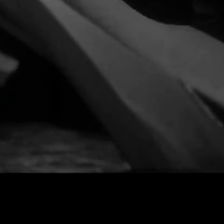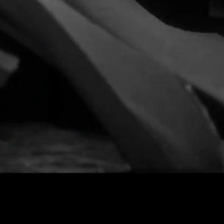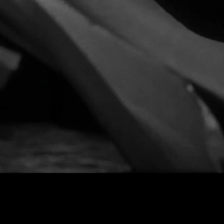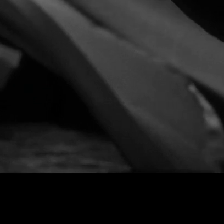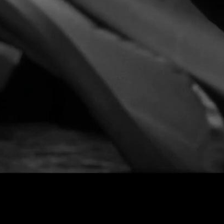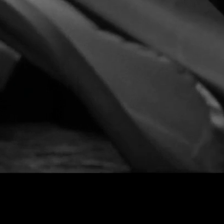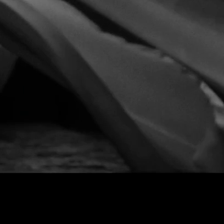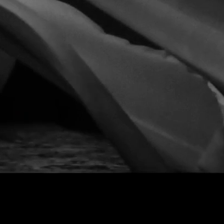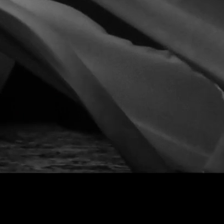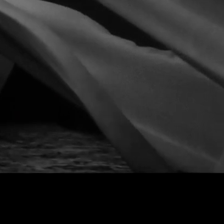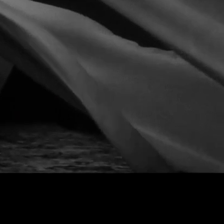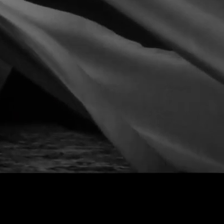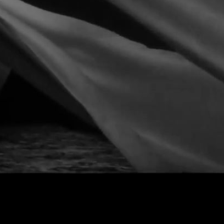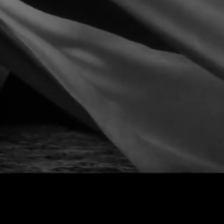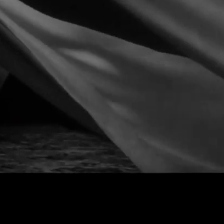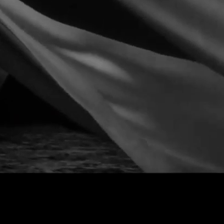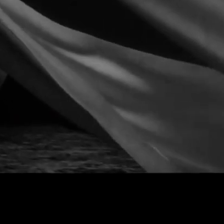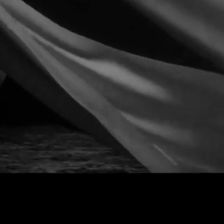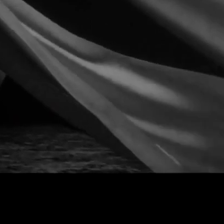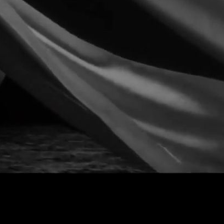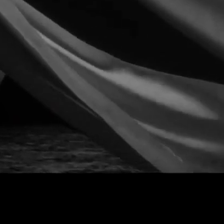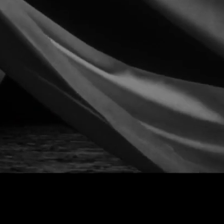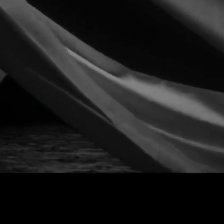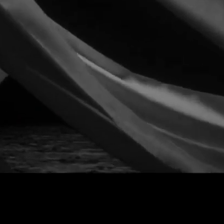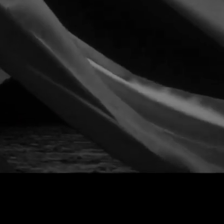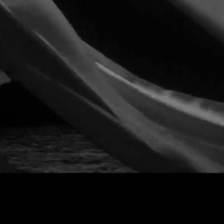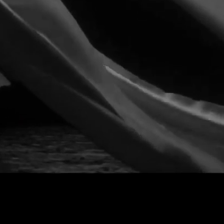There is no other king like him.